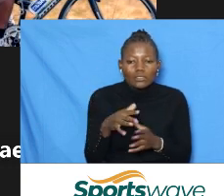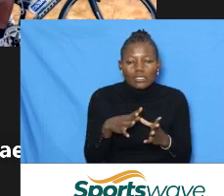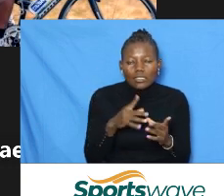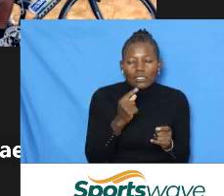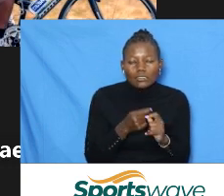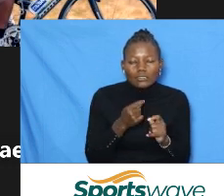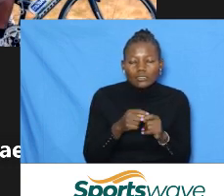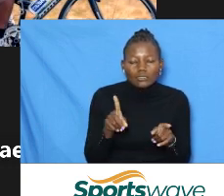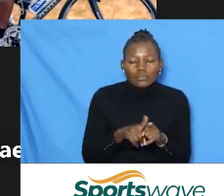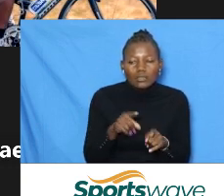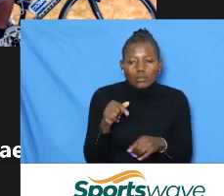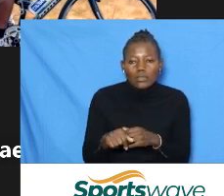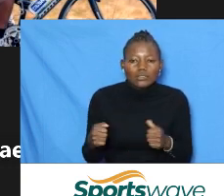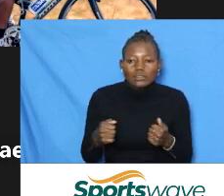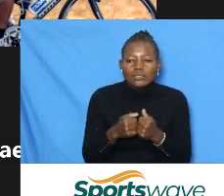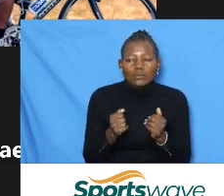possible.